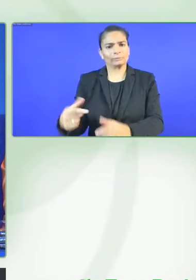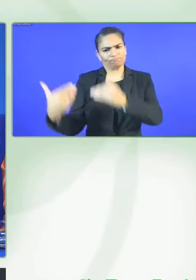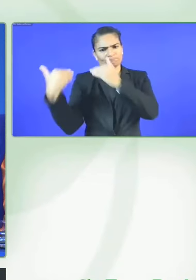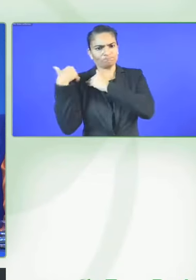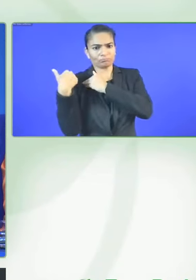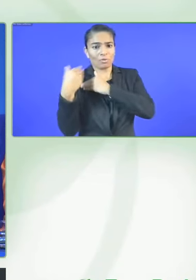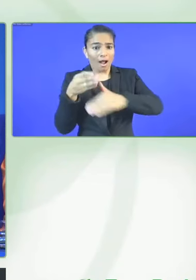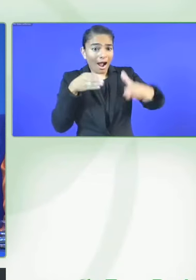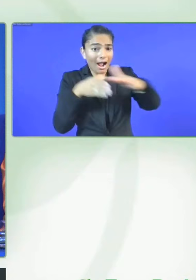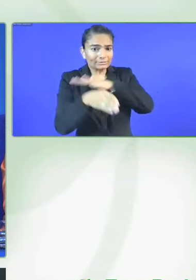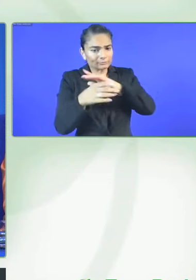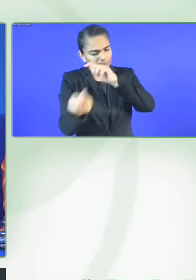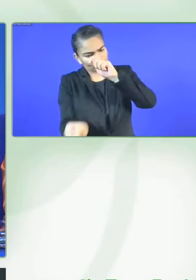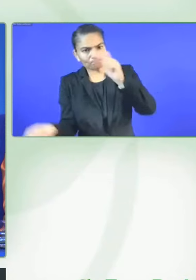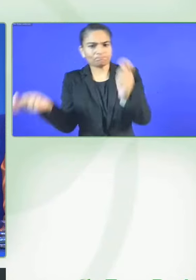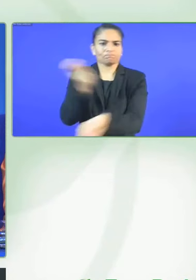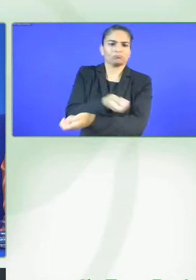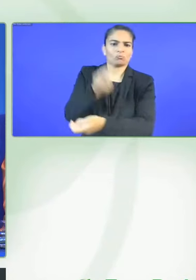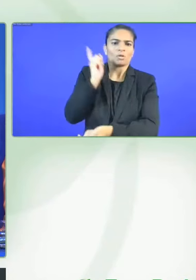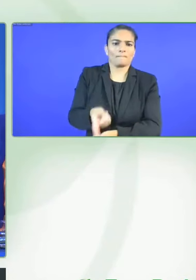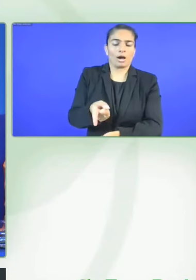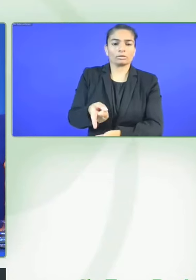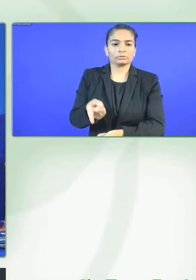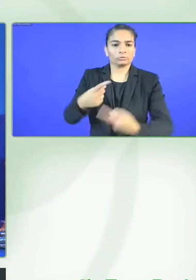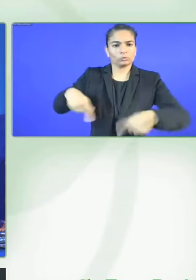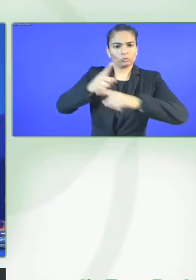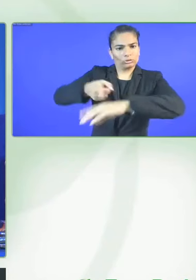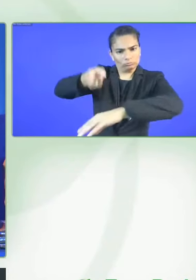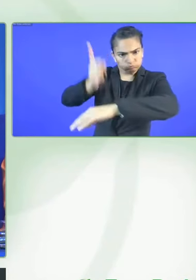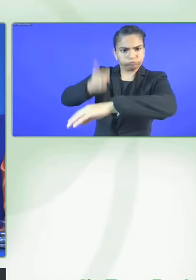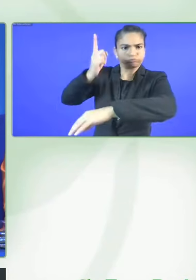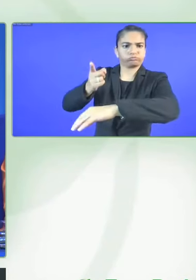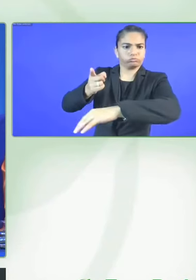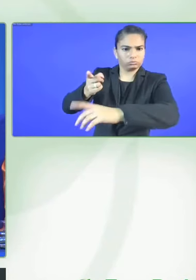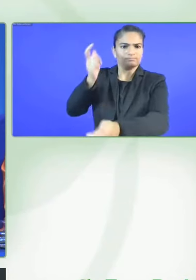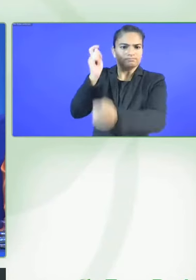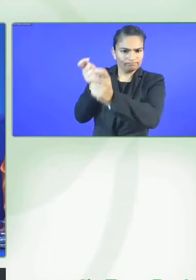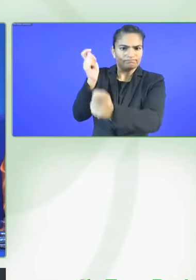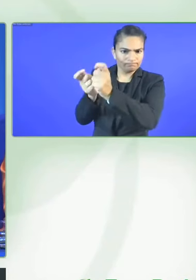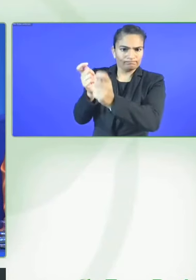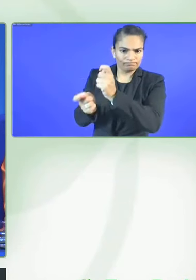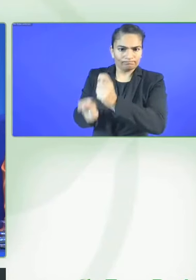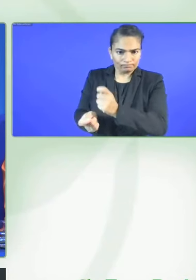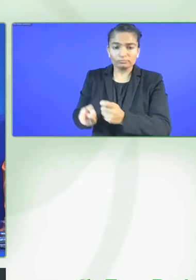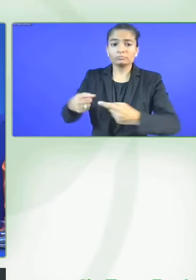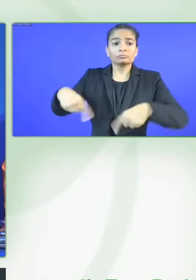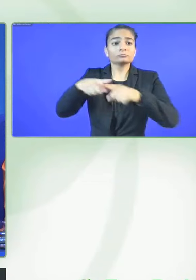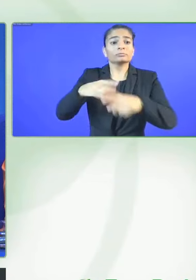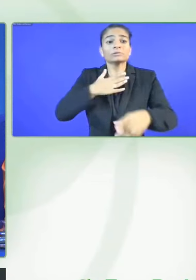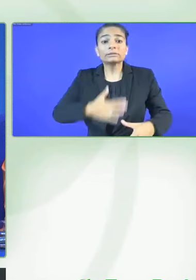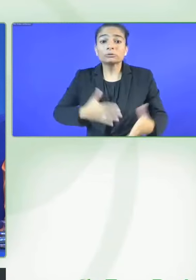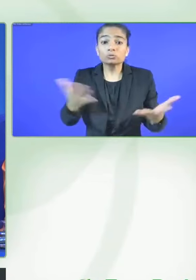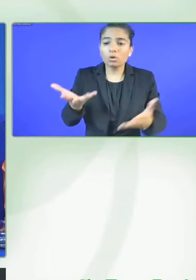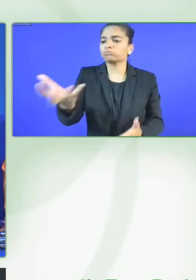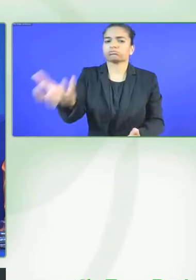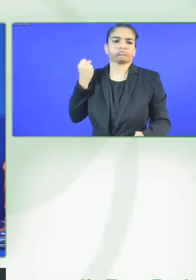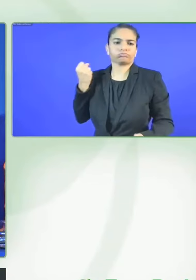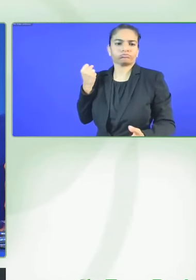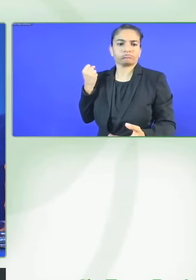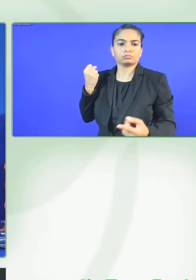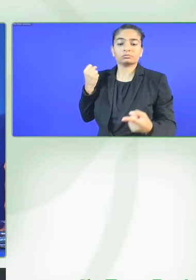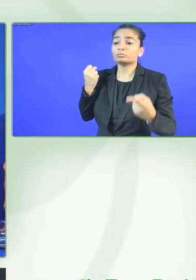only after a process of inspection and investigation. The purpose of